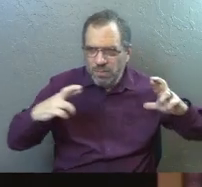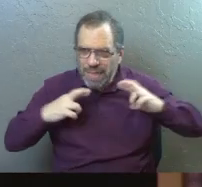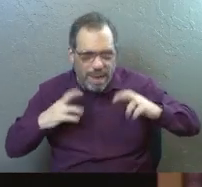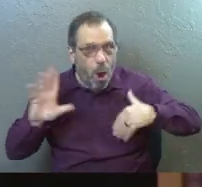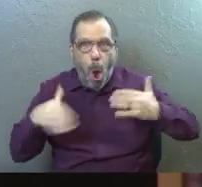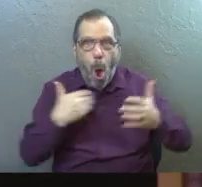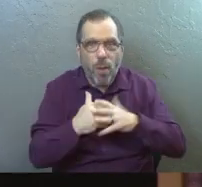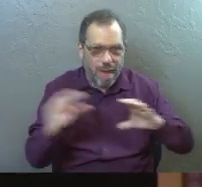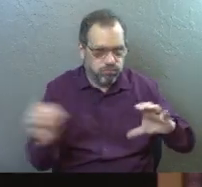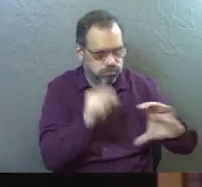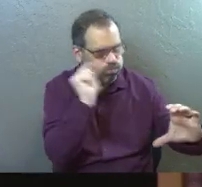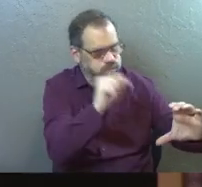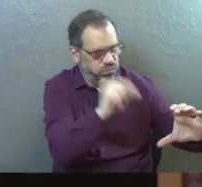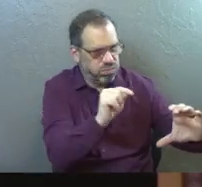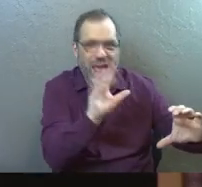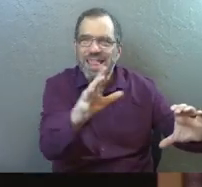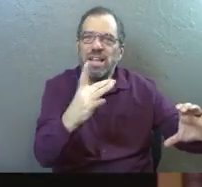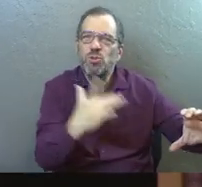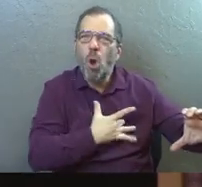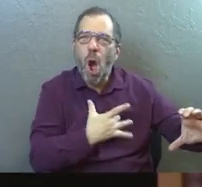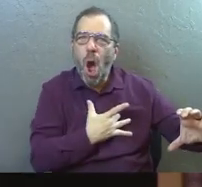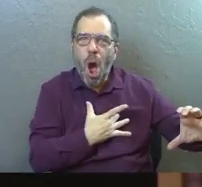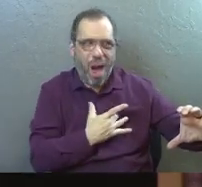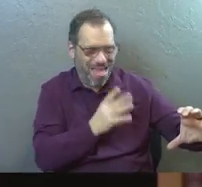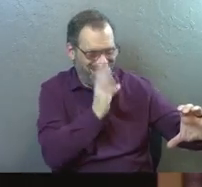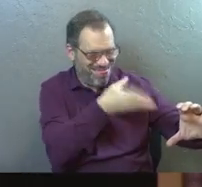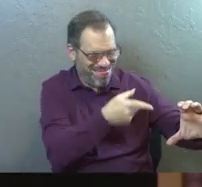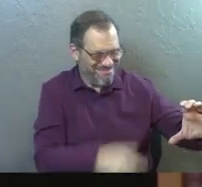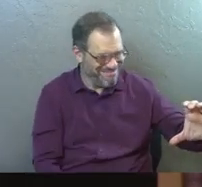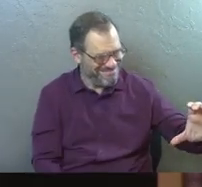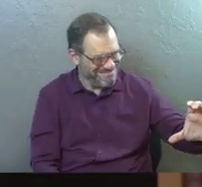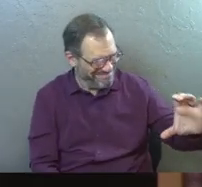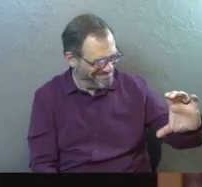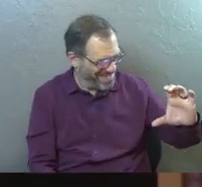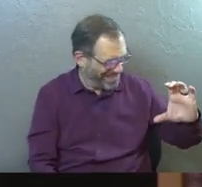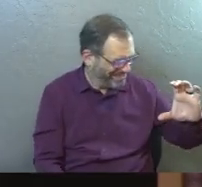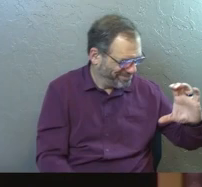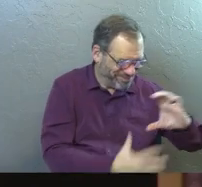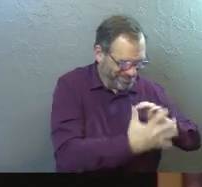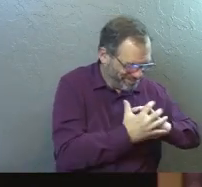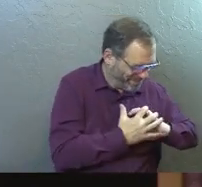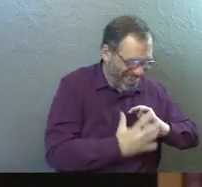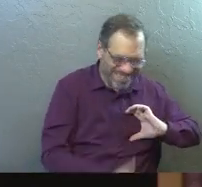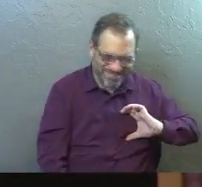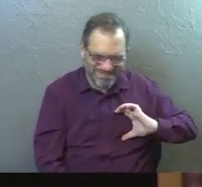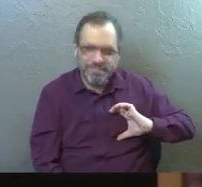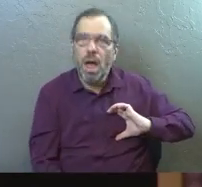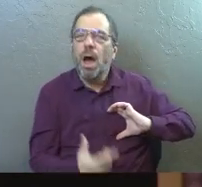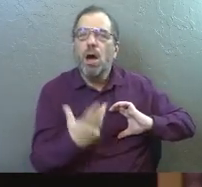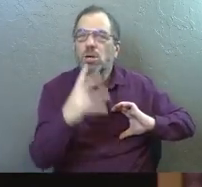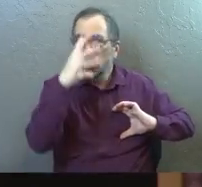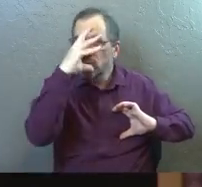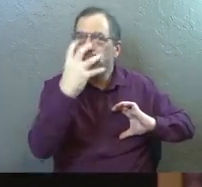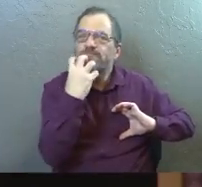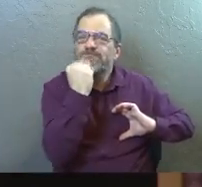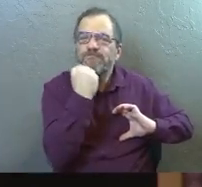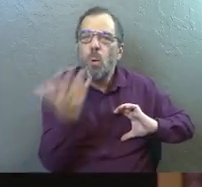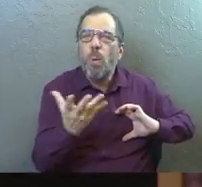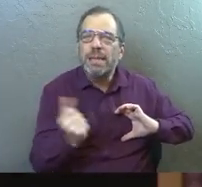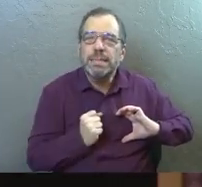where all that stuff is, that's where your heart tends to be. What do you treasure the